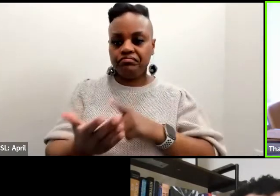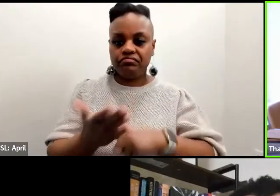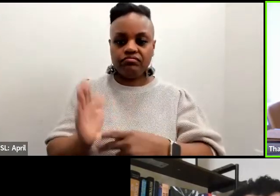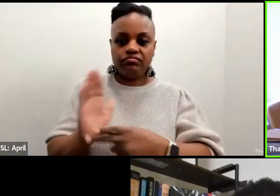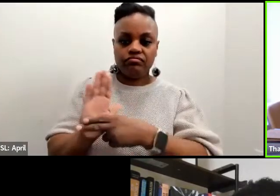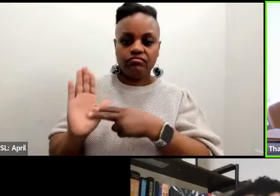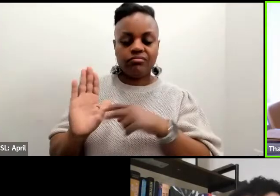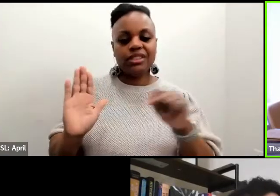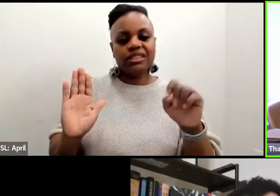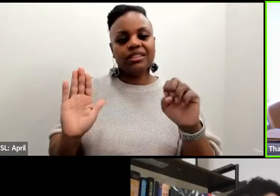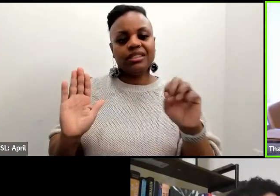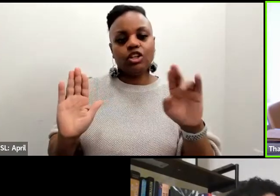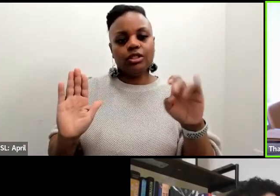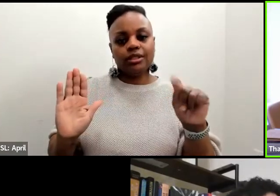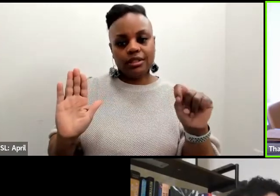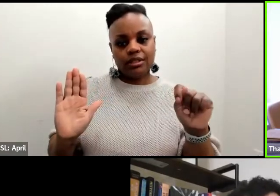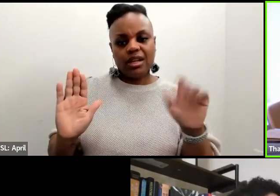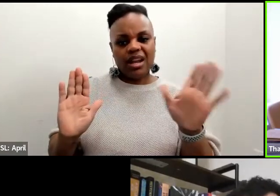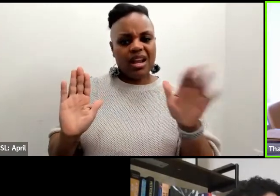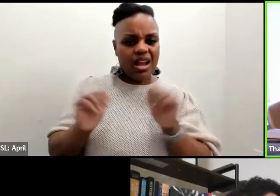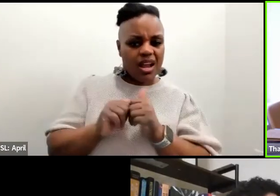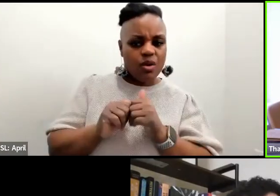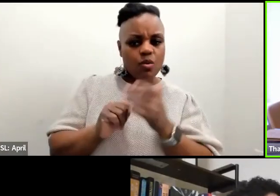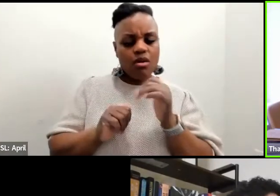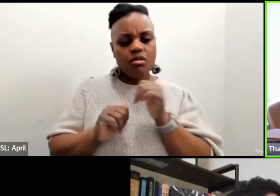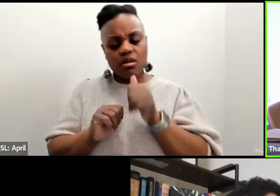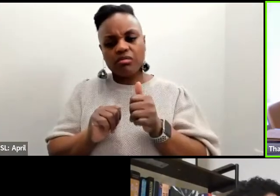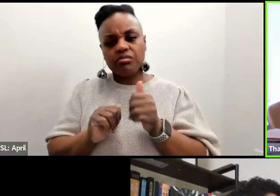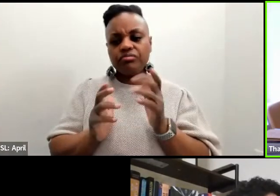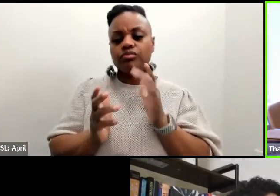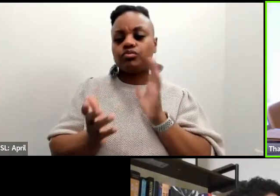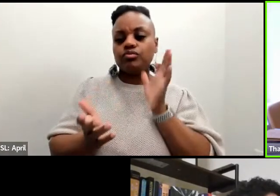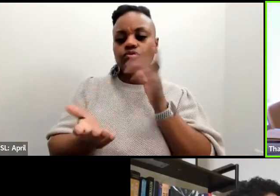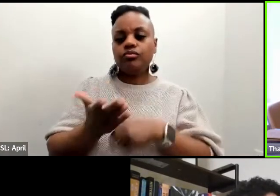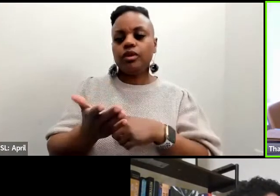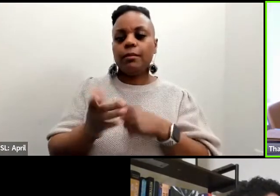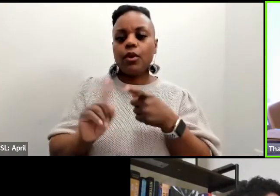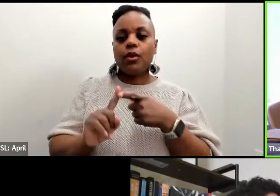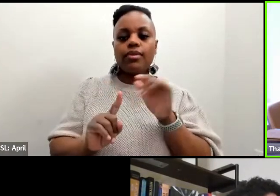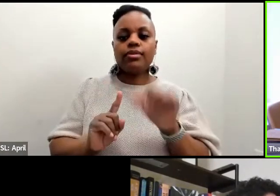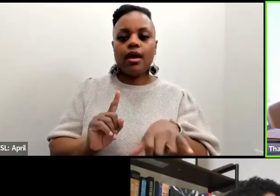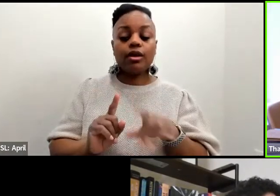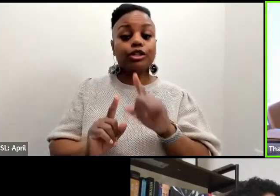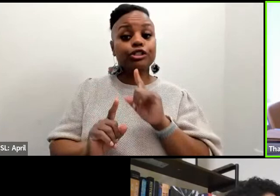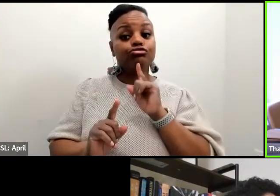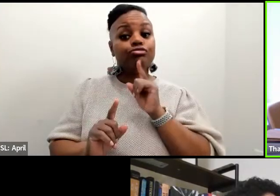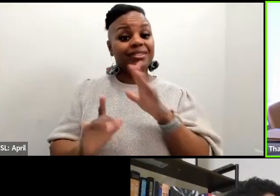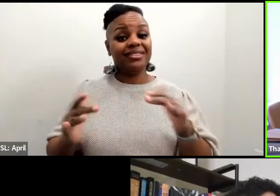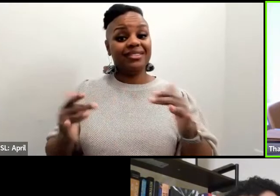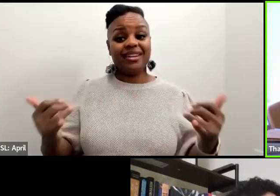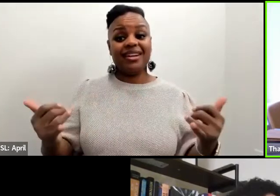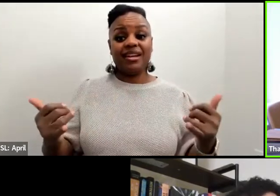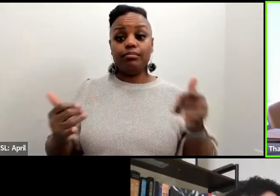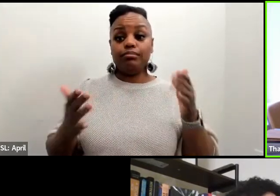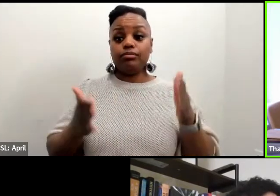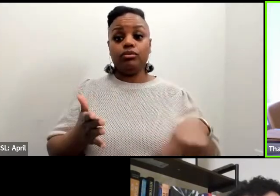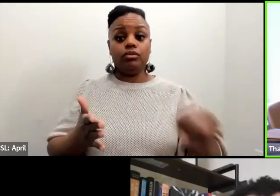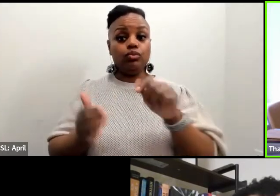and do? And that record is something you can't find in a lot of places, but you can find it in this